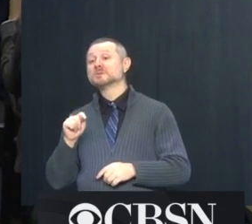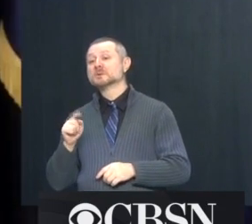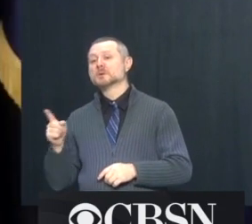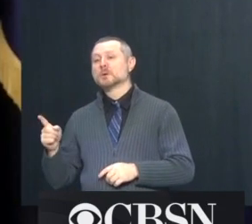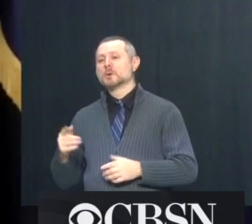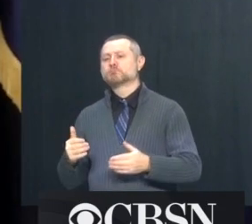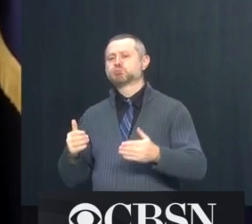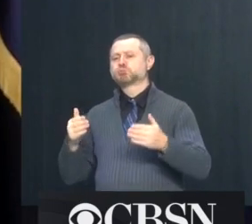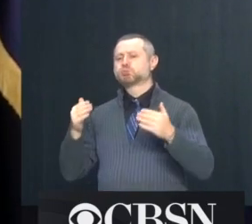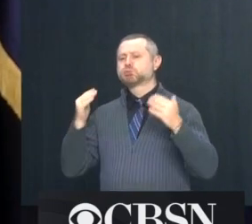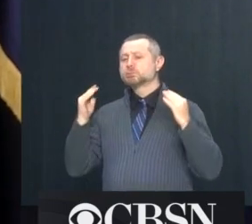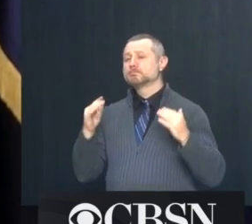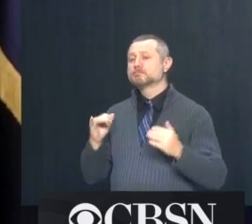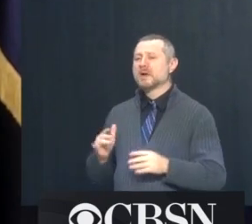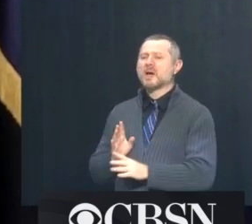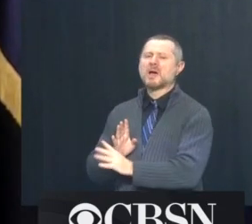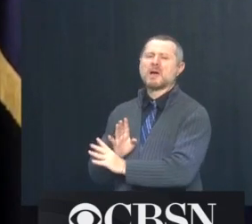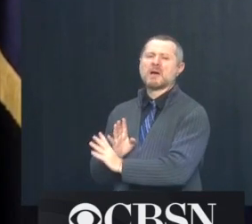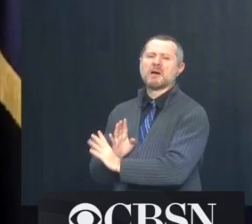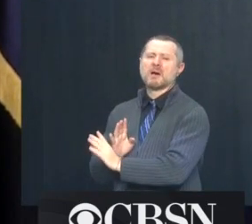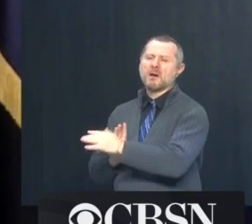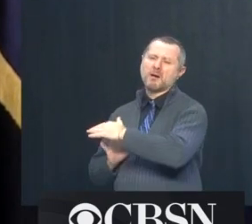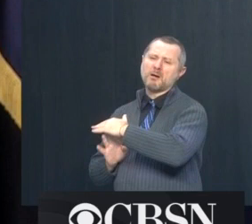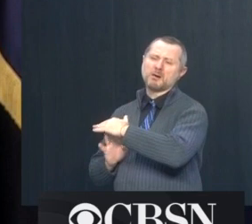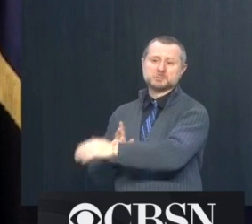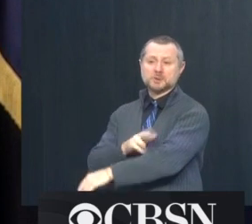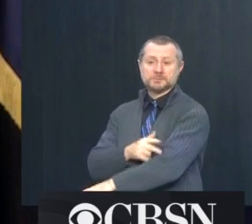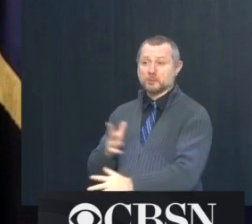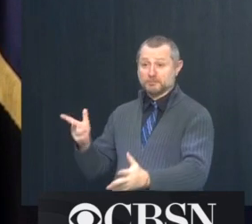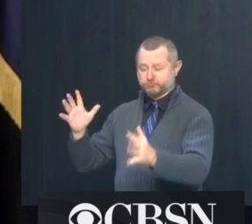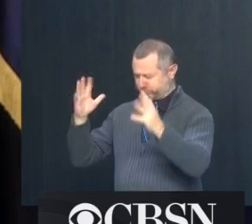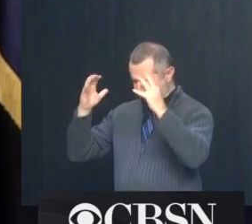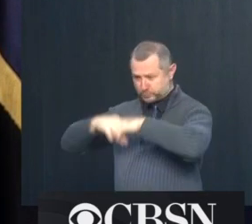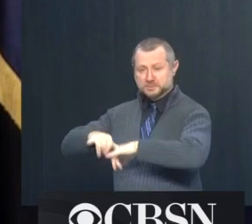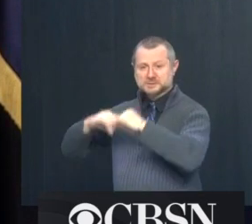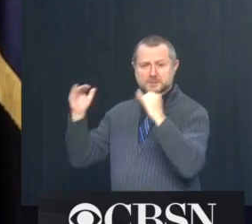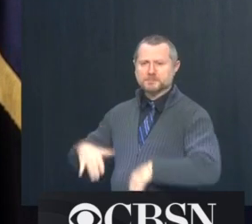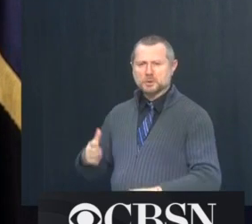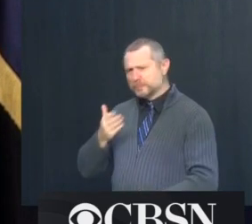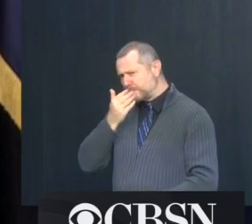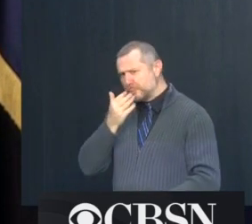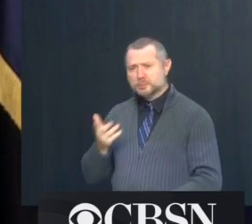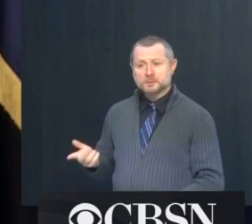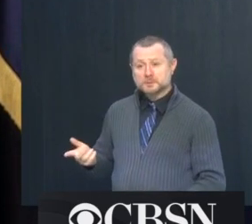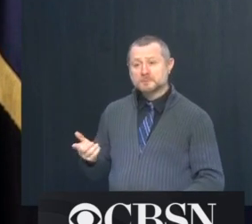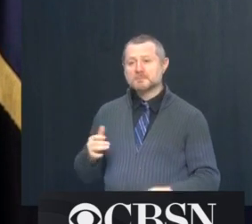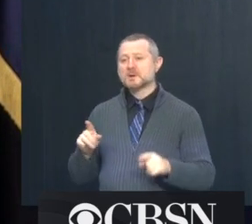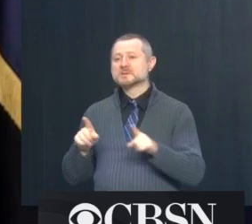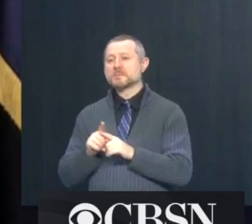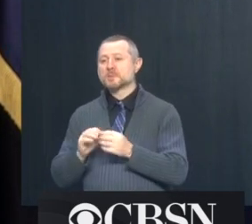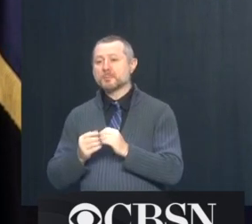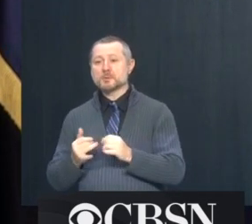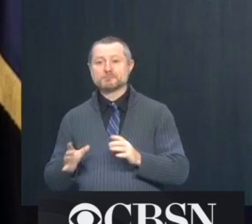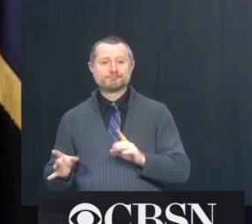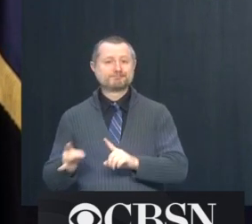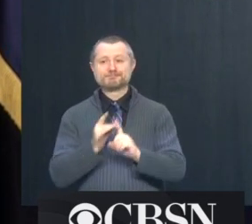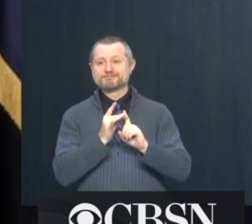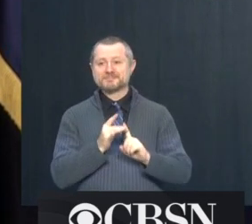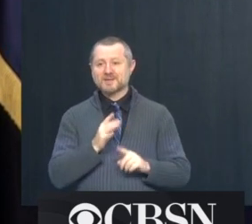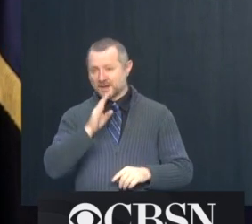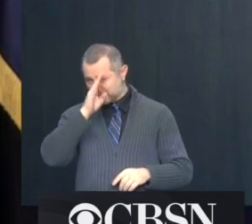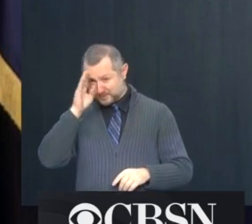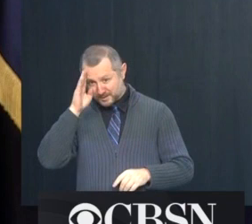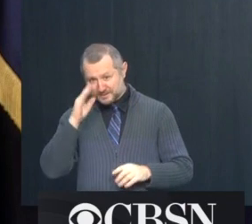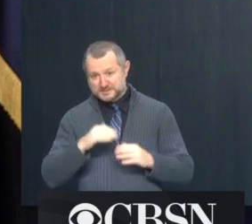overflowed, let's call it, collapsed, the same number of COVID people were in the hospital